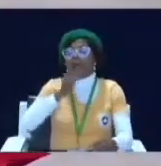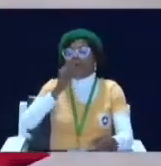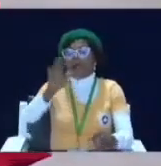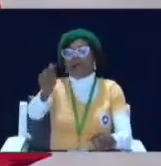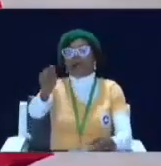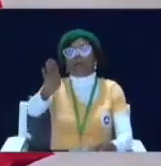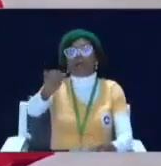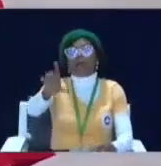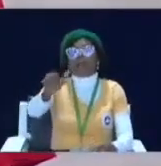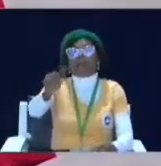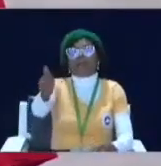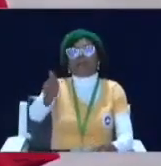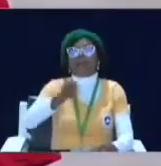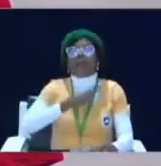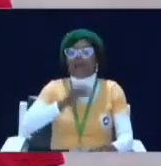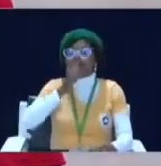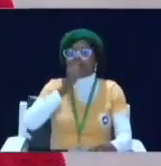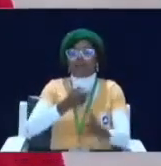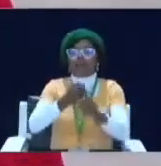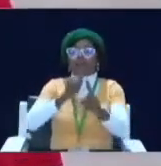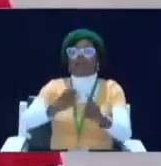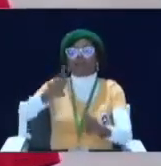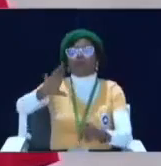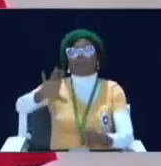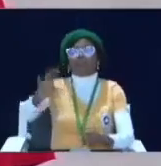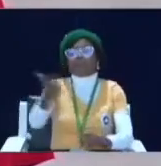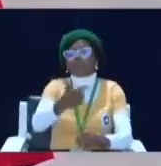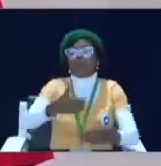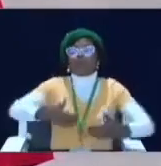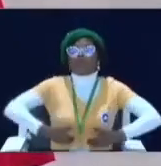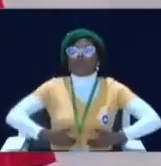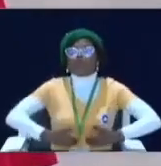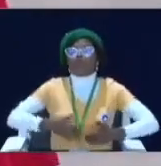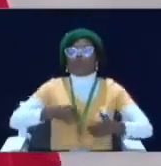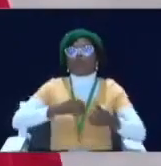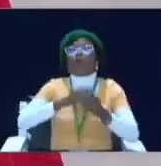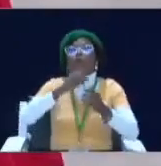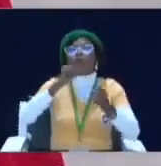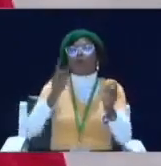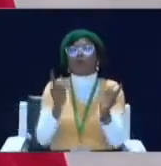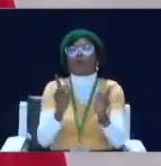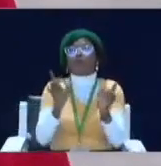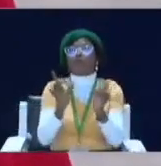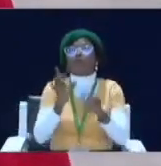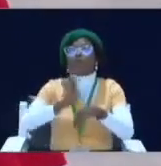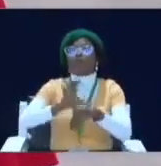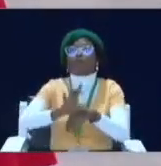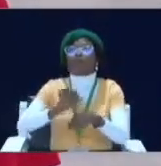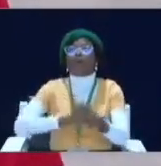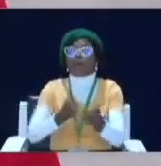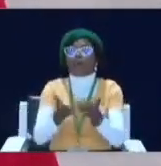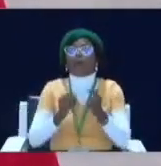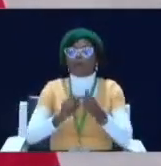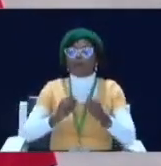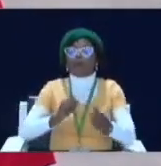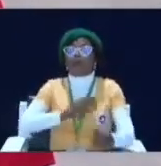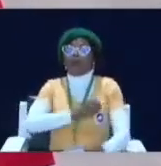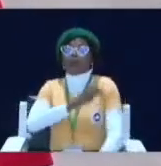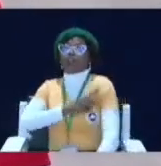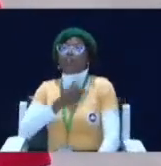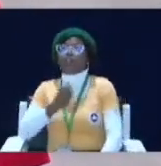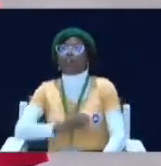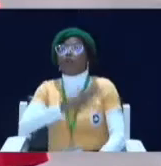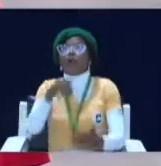hallelujah. I'm from Redeemed Christian Church of God, Youth Province 3. I want to appreciate Almighty God that